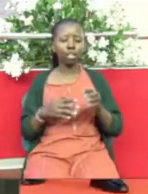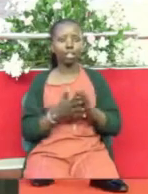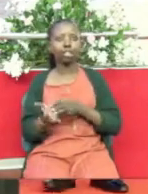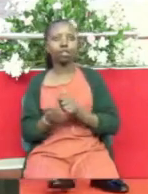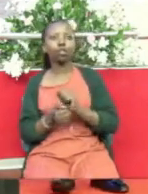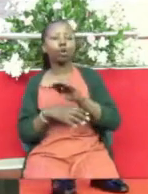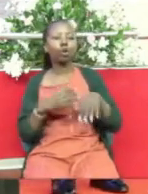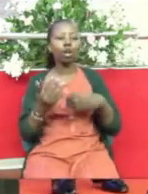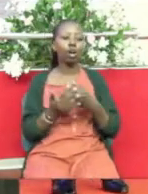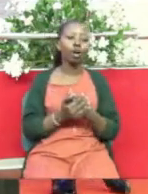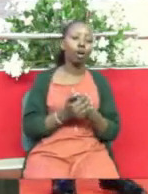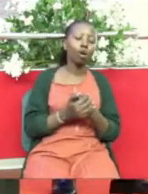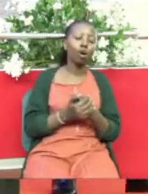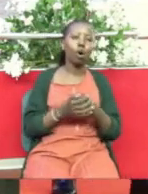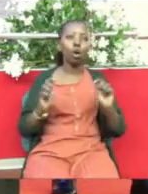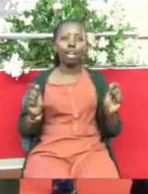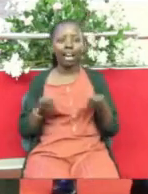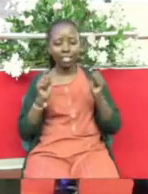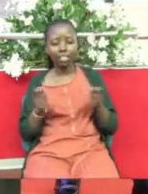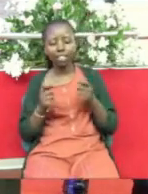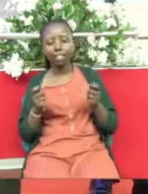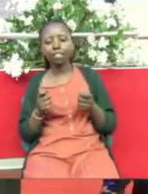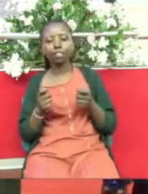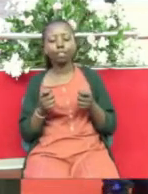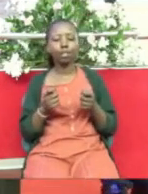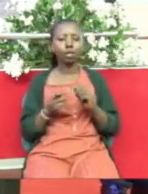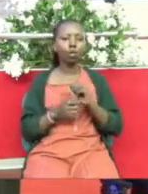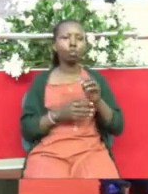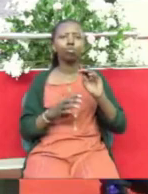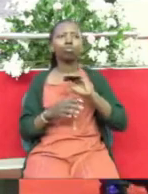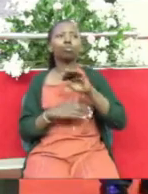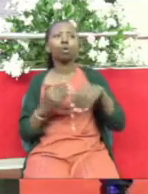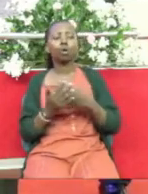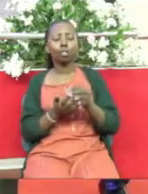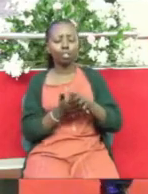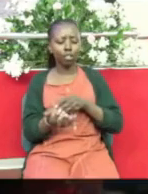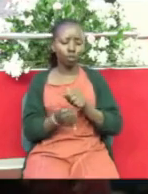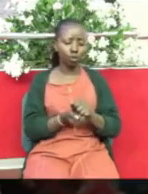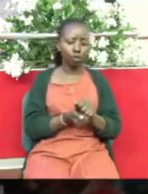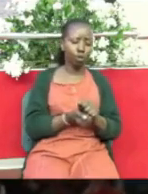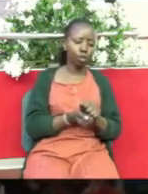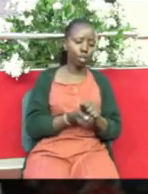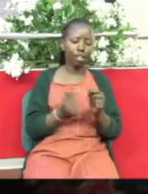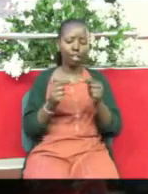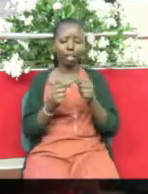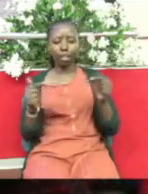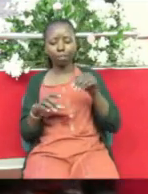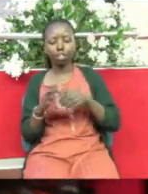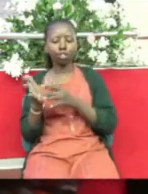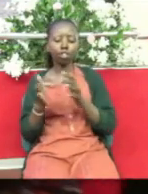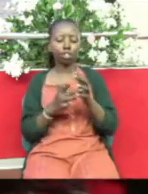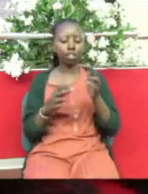the name of Jesus. We thresh you today, for the Lord has given us teeth to thresh in the mighty name